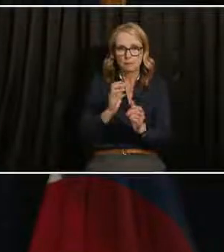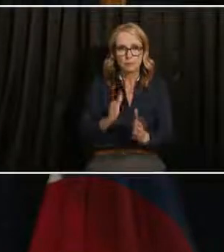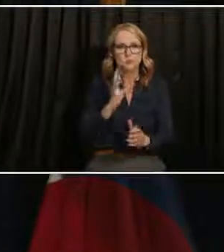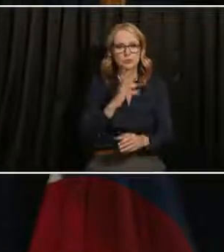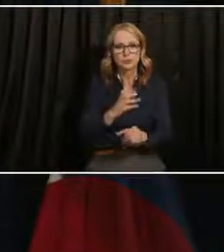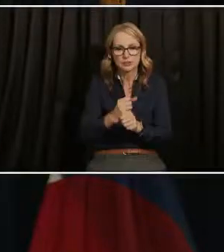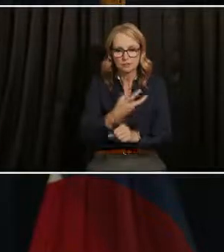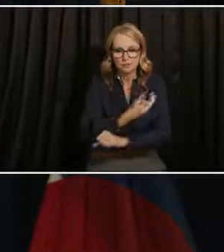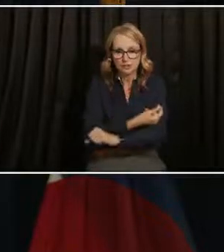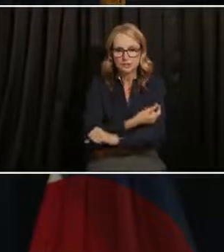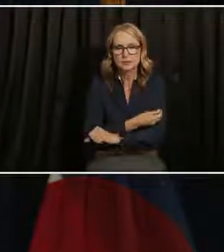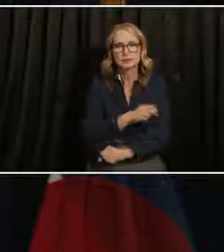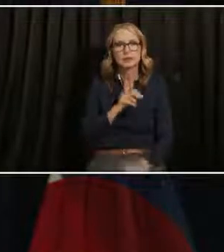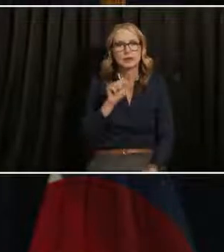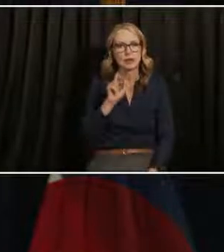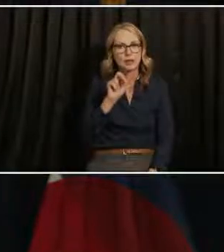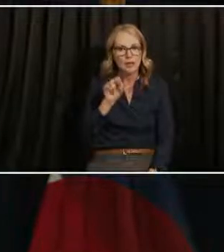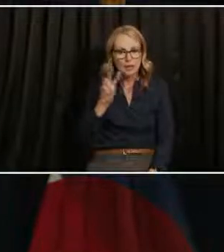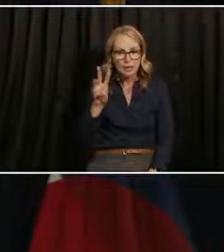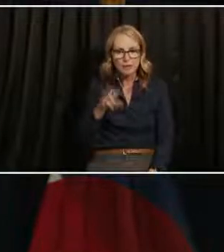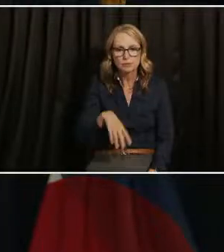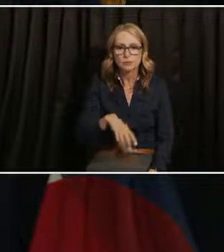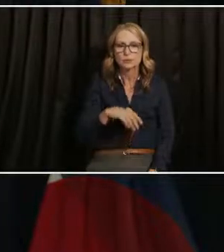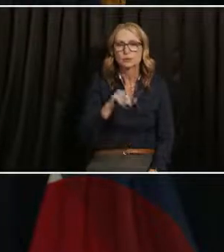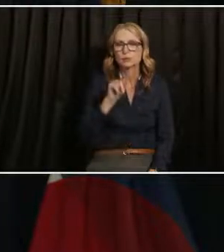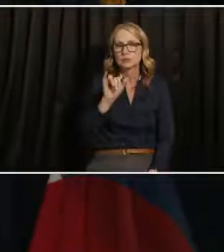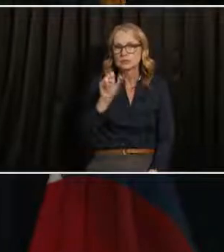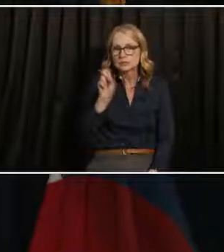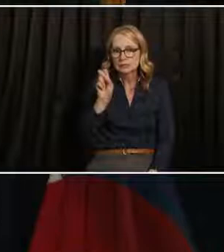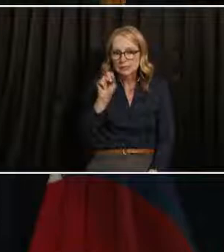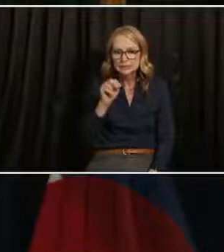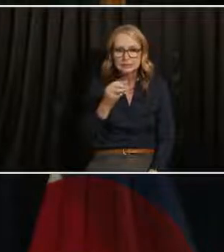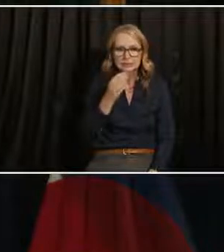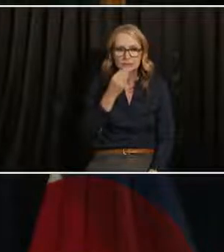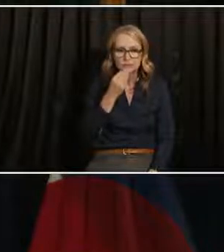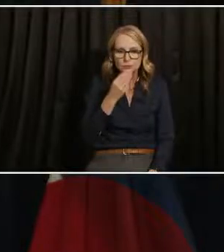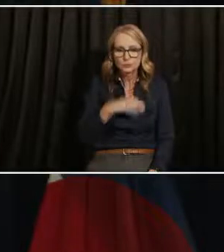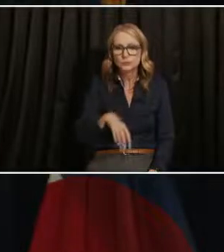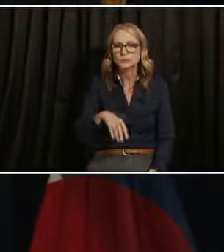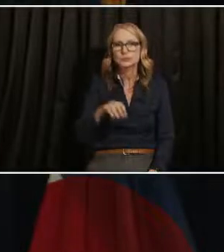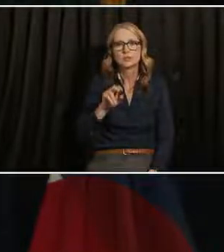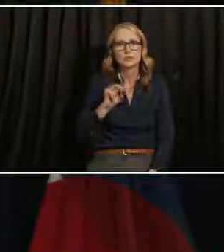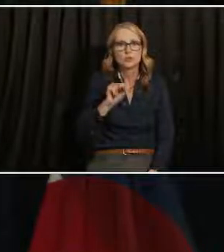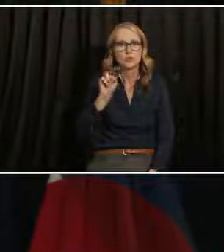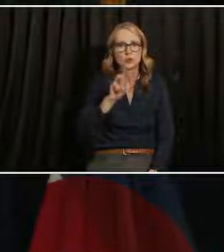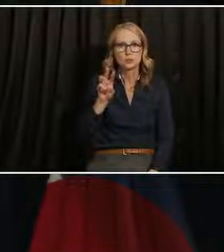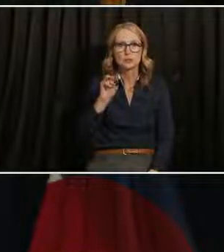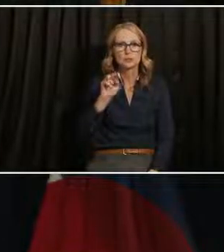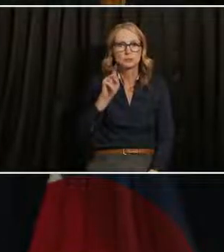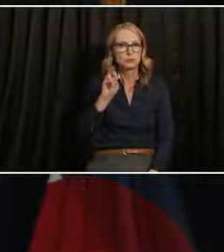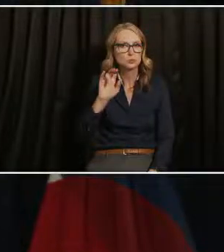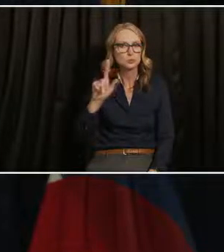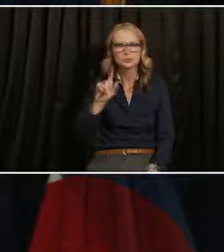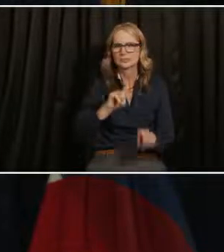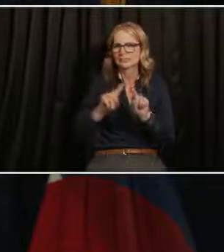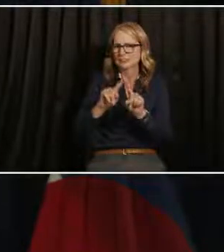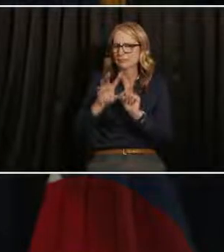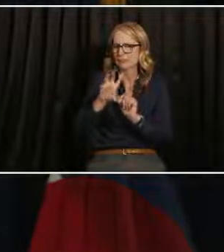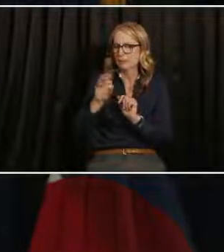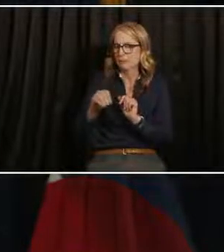Electronics and Tyson Foods and Northwestern Mutual and Bonanno Concepts, Vail Resorts in A Basin. That's just a few. There's so